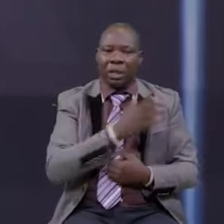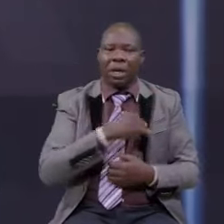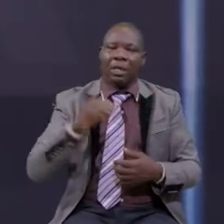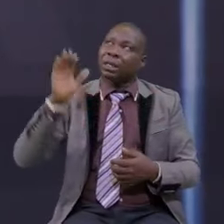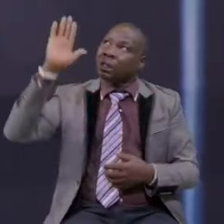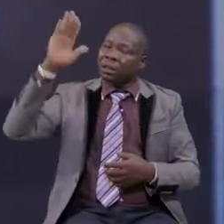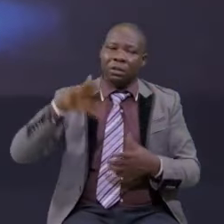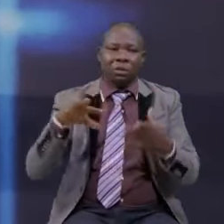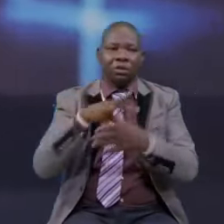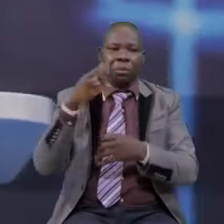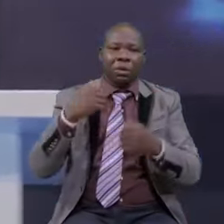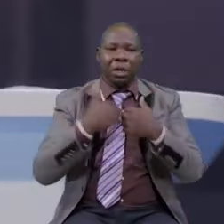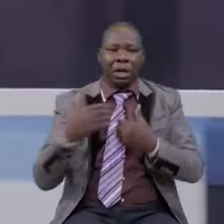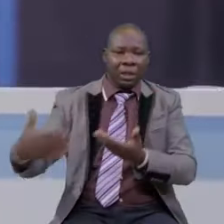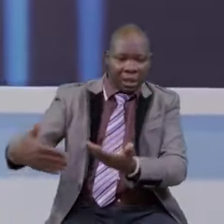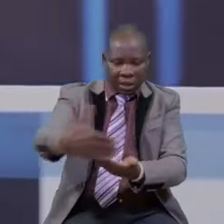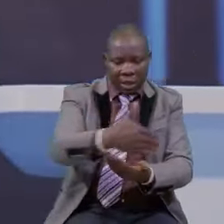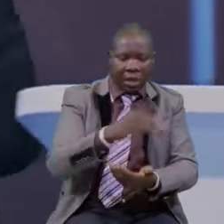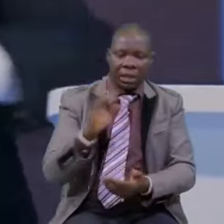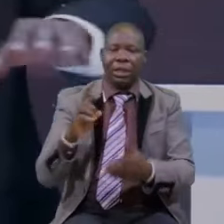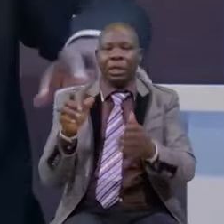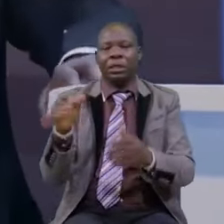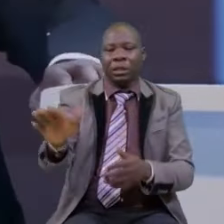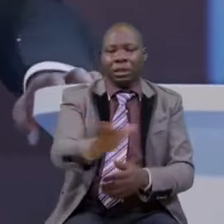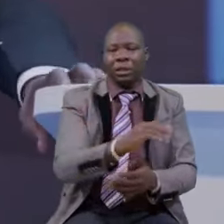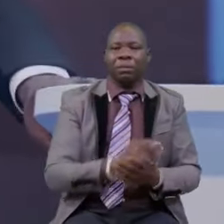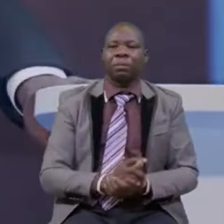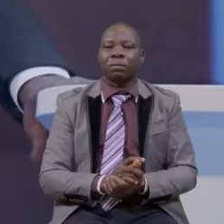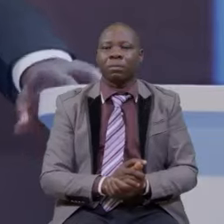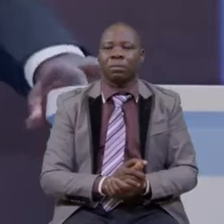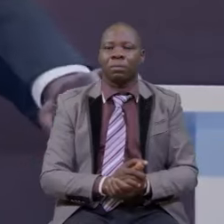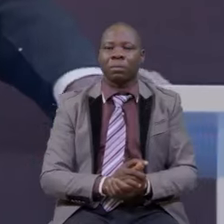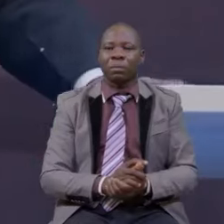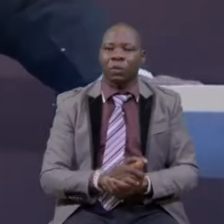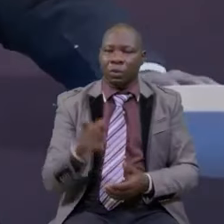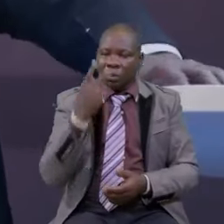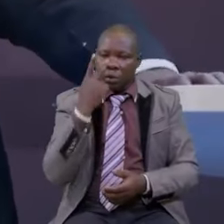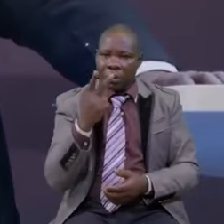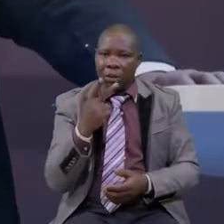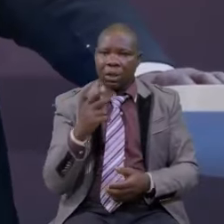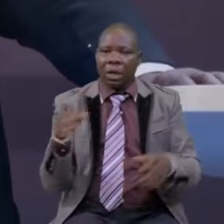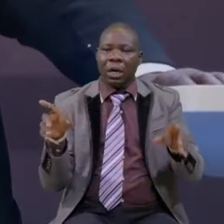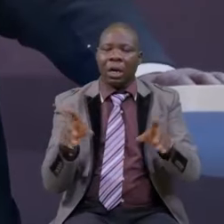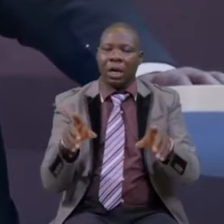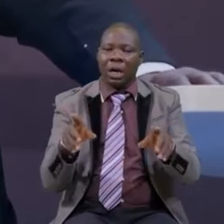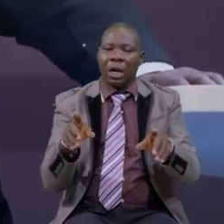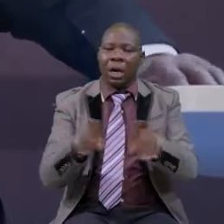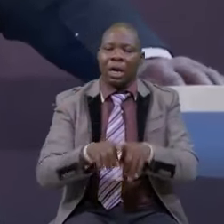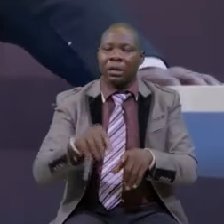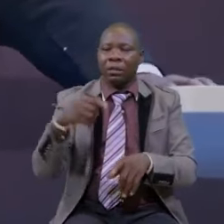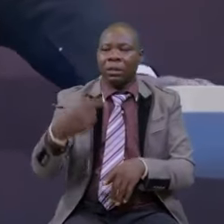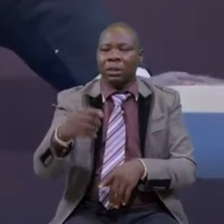has gathered them. Has gathered them. You see, as Genesis, Exodus, and